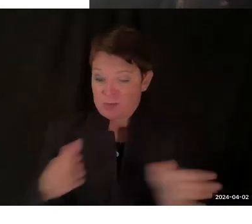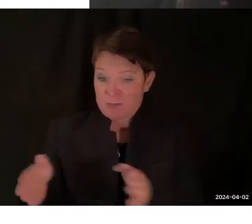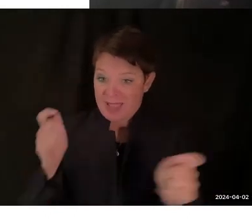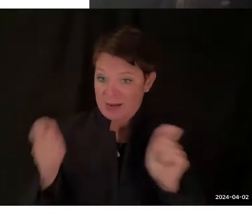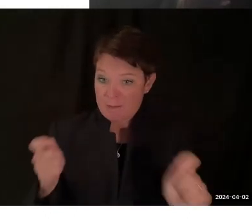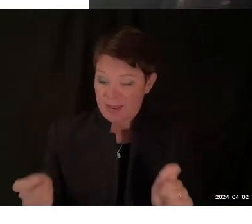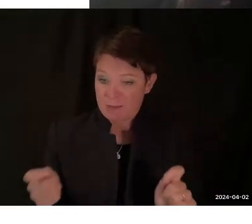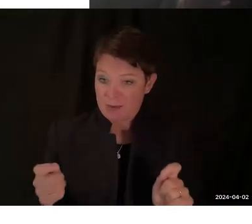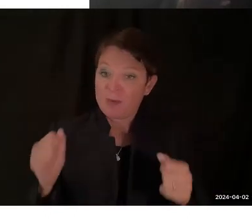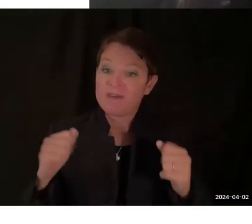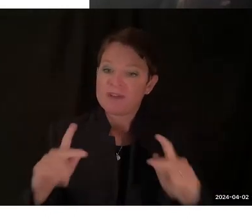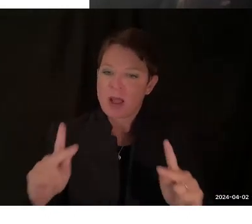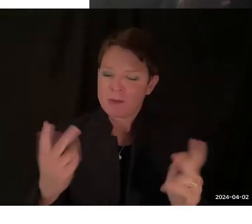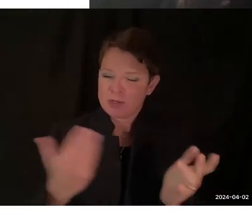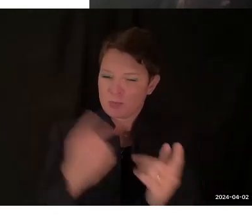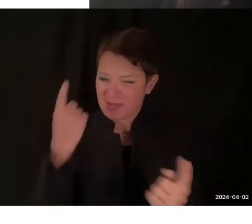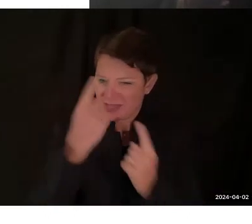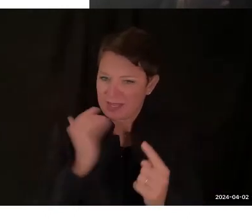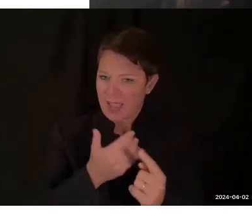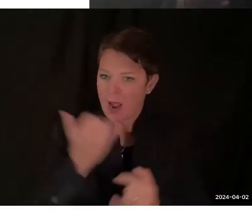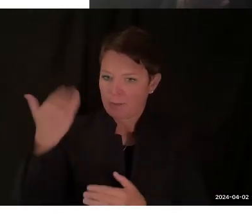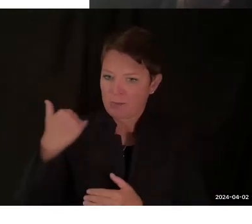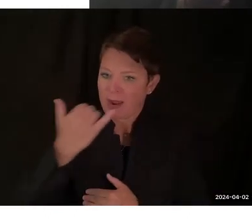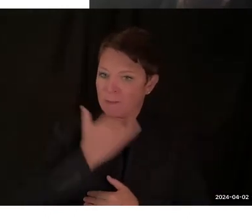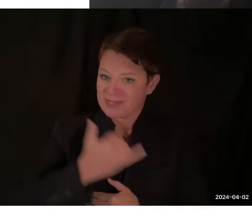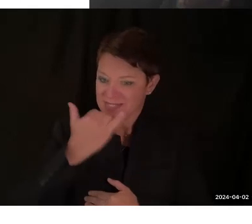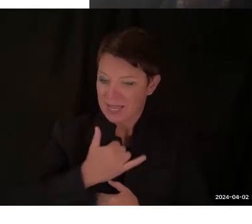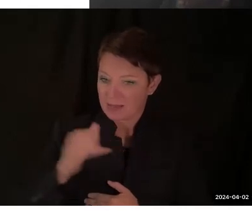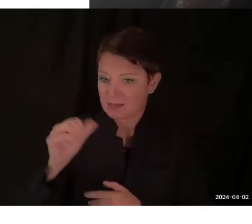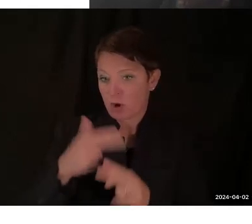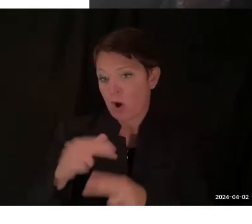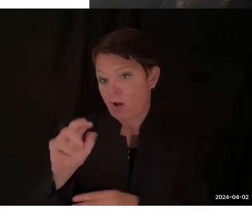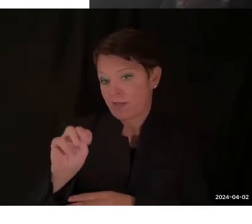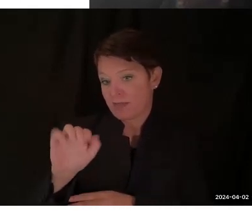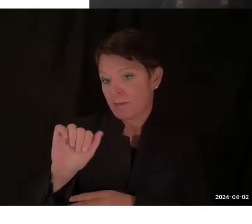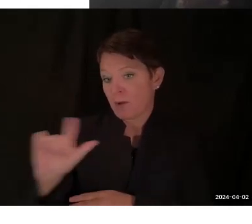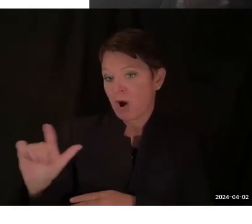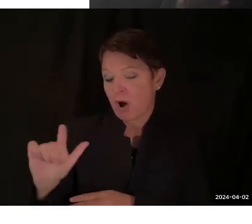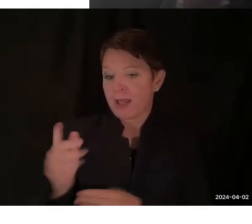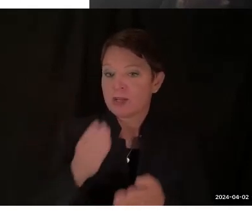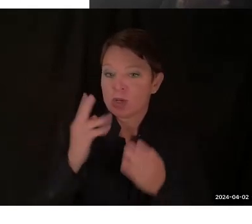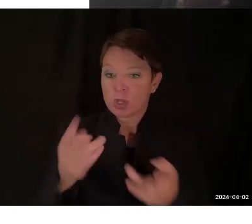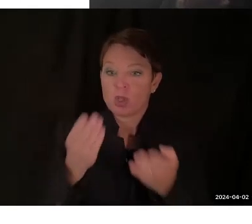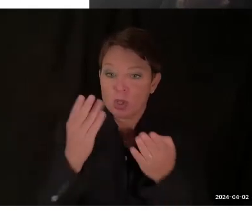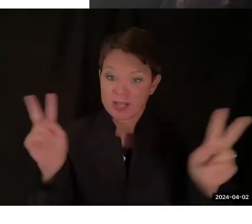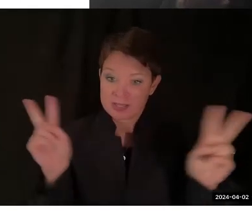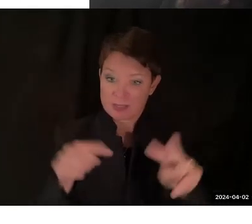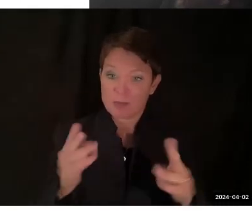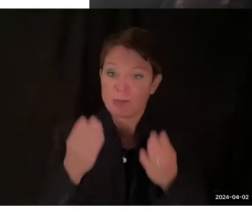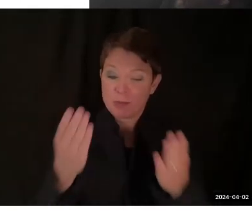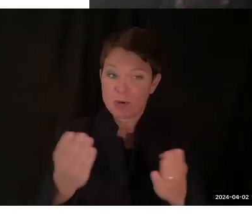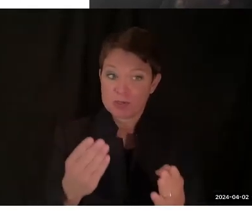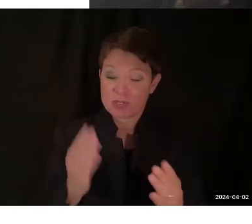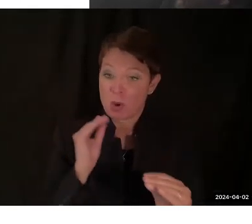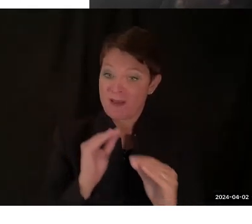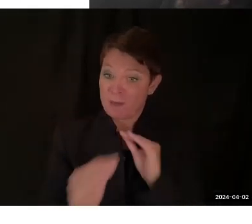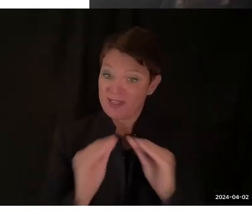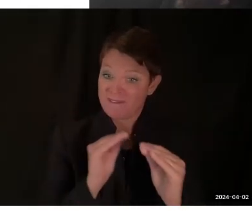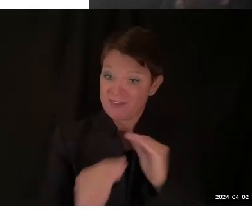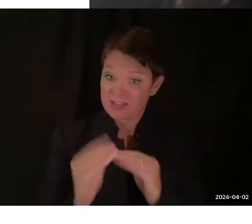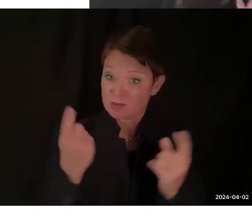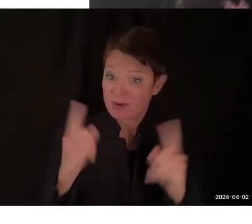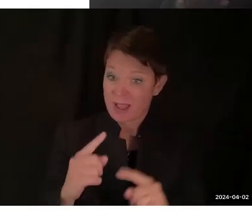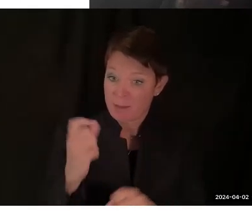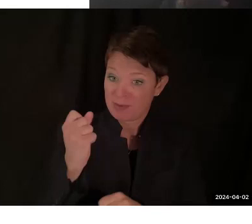have an opportunity to rethink that mistake that was the mall and to look at this proposal and ask if it repairs what was stripped away all those years